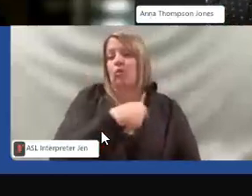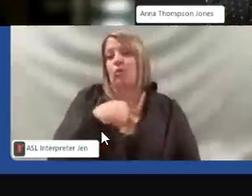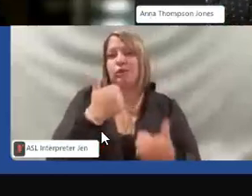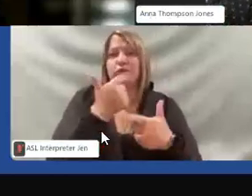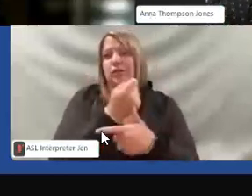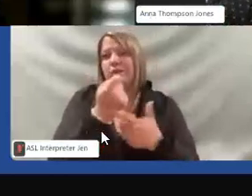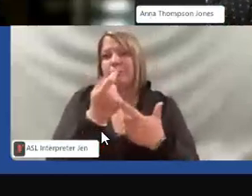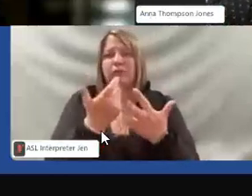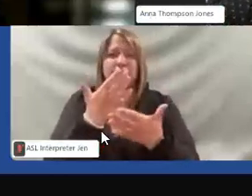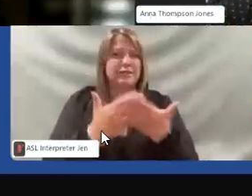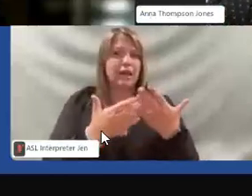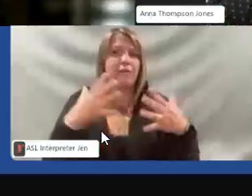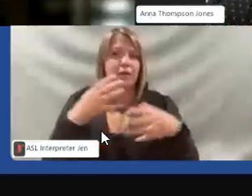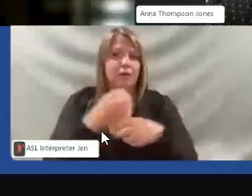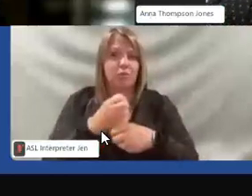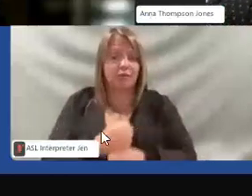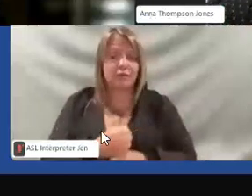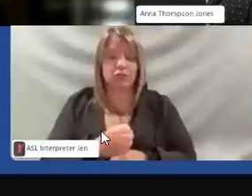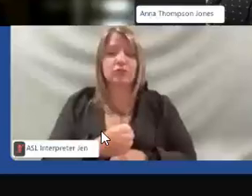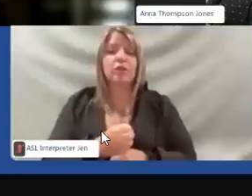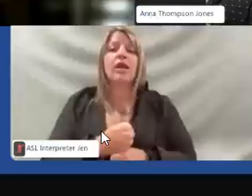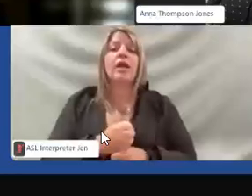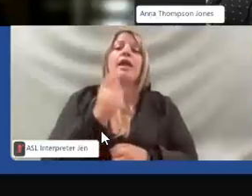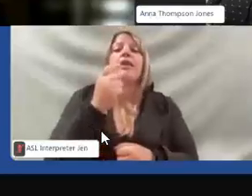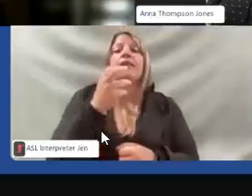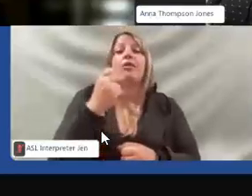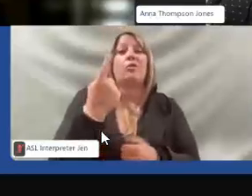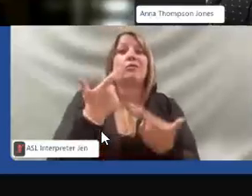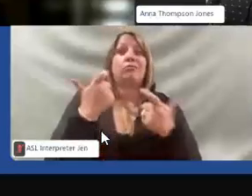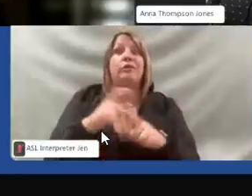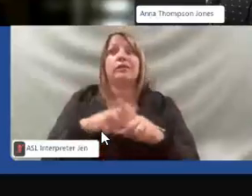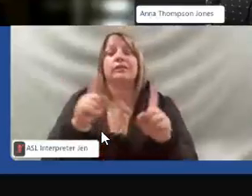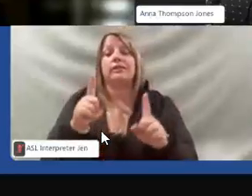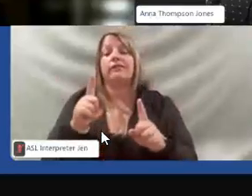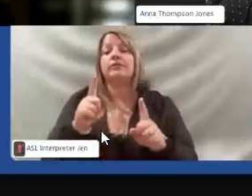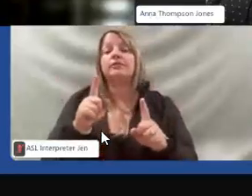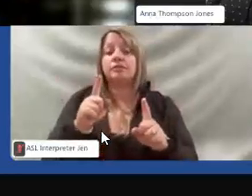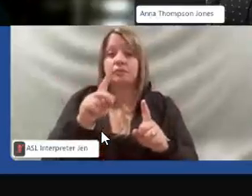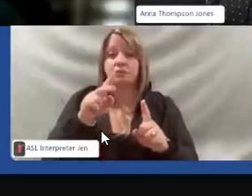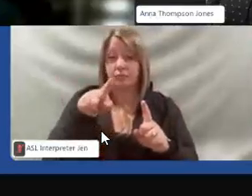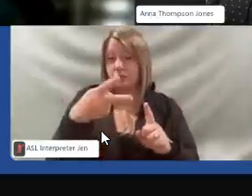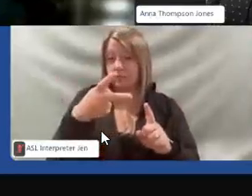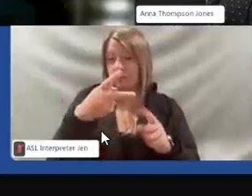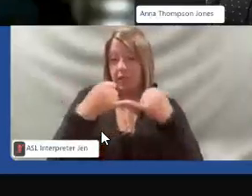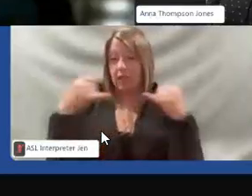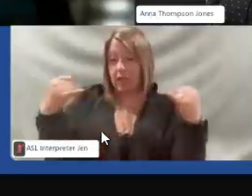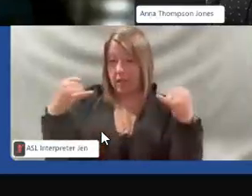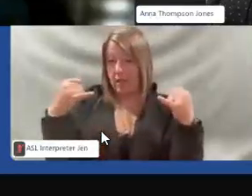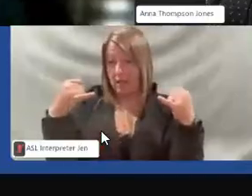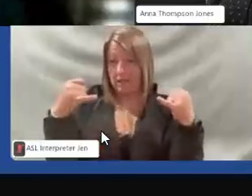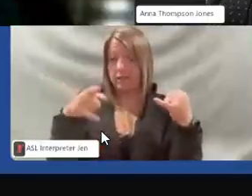remove abbreviations when we can. And then one of the big differences is the second line item on there, and that's